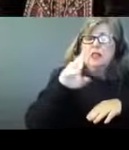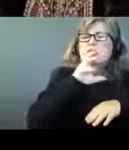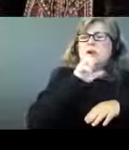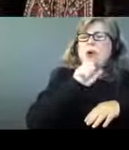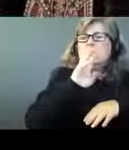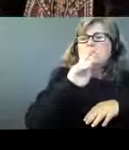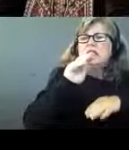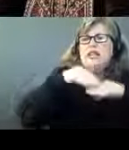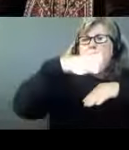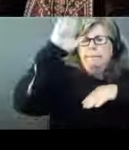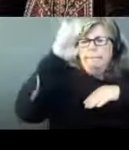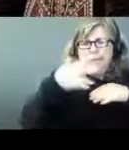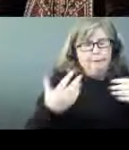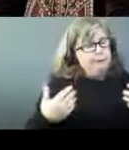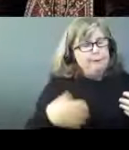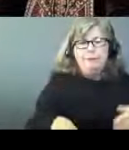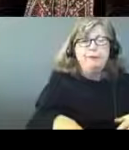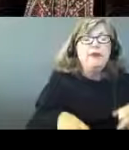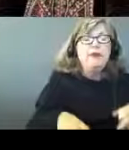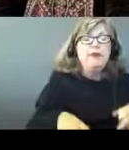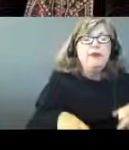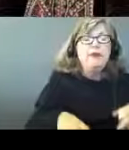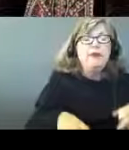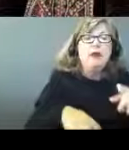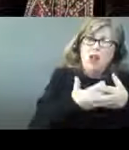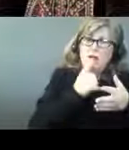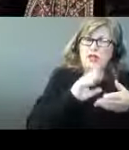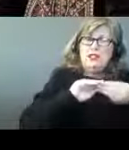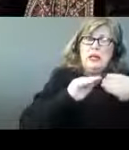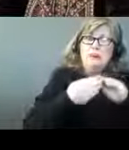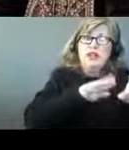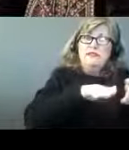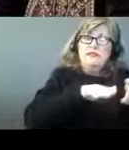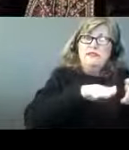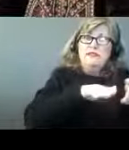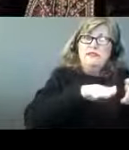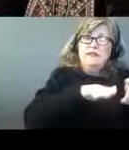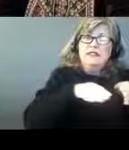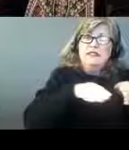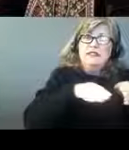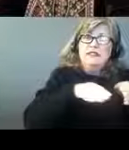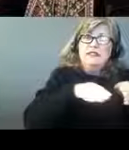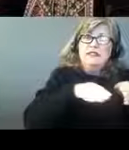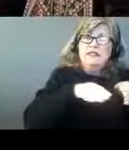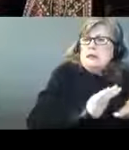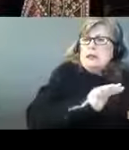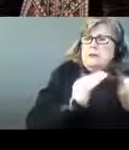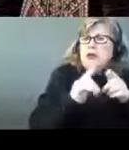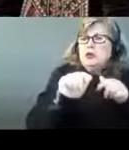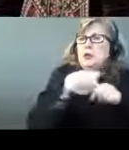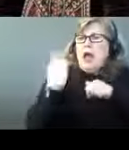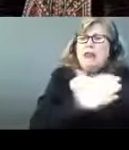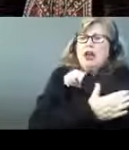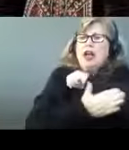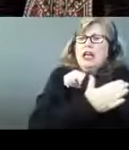while Canada's overall COVID-19 death rate is relatively low compared to other OECD countries, the